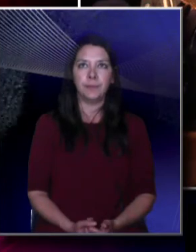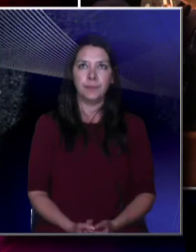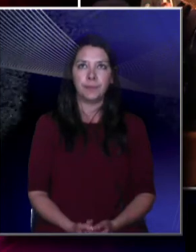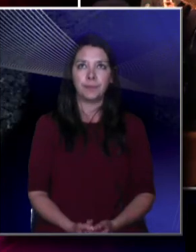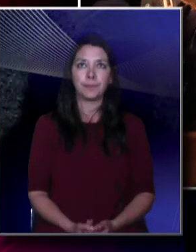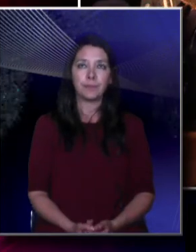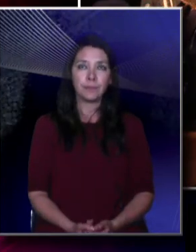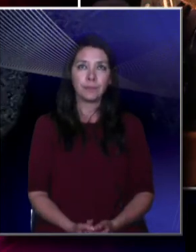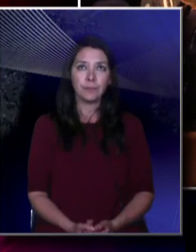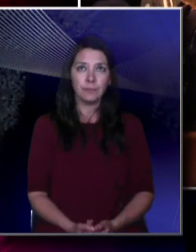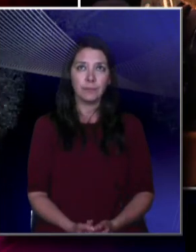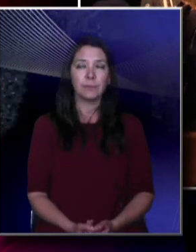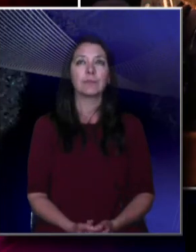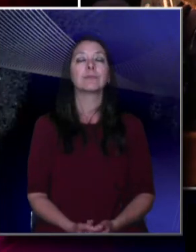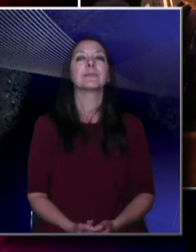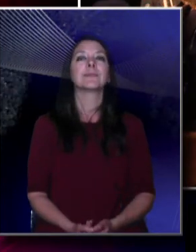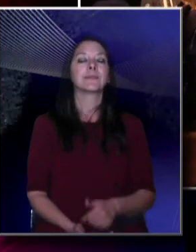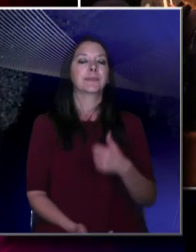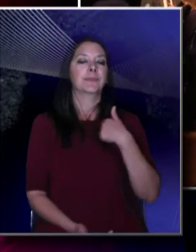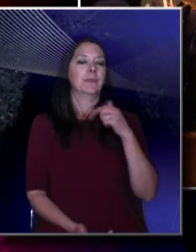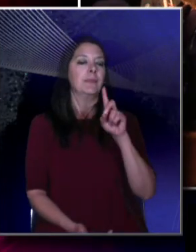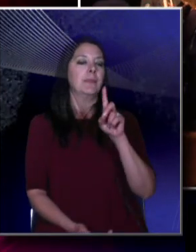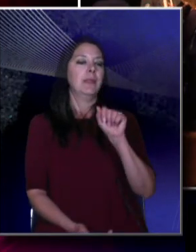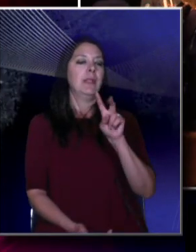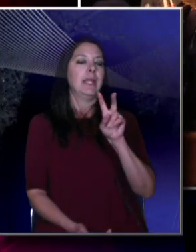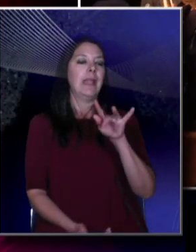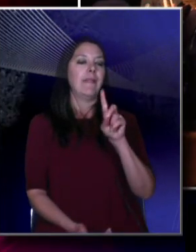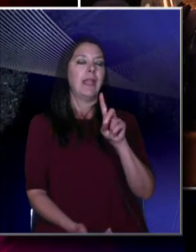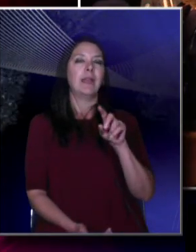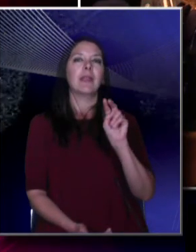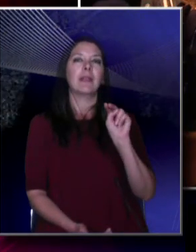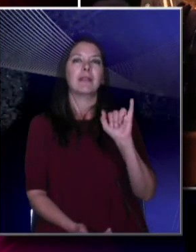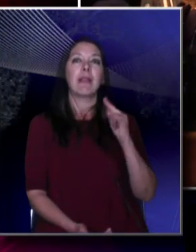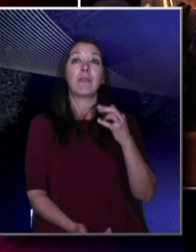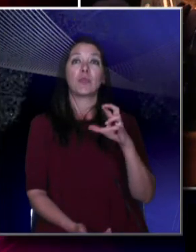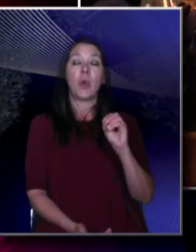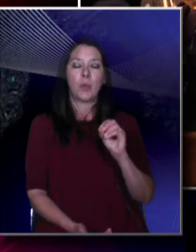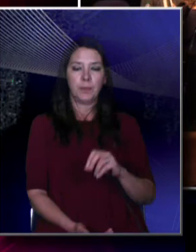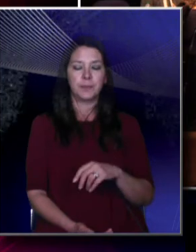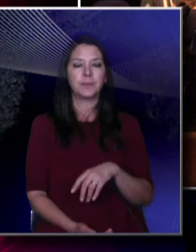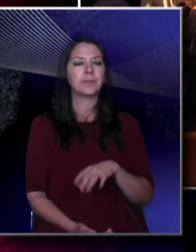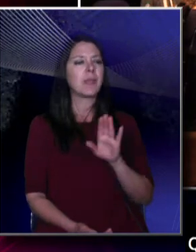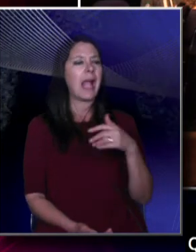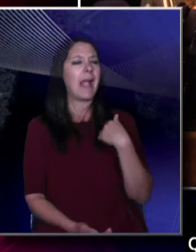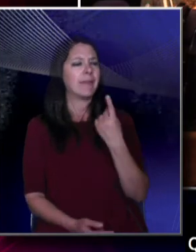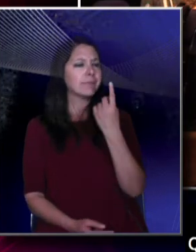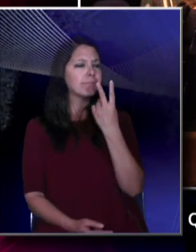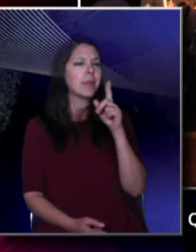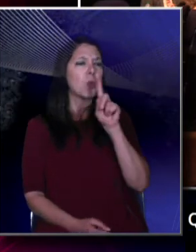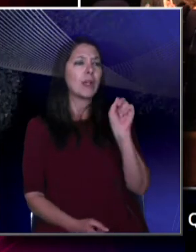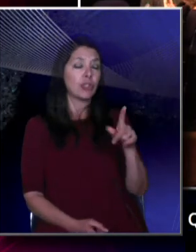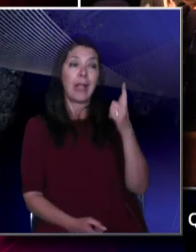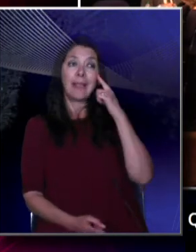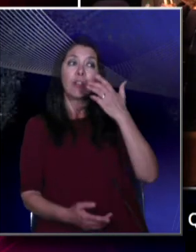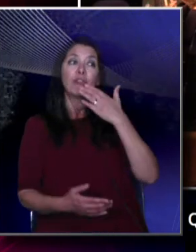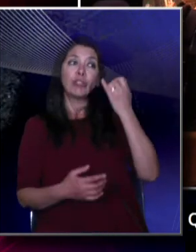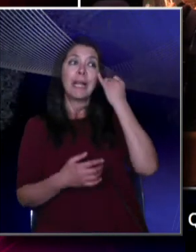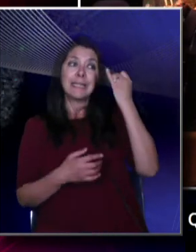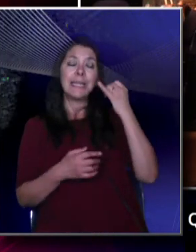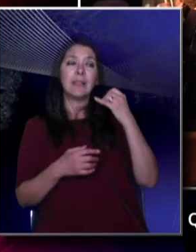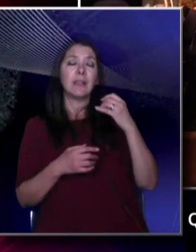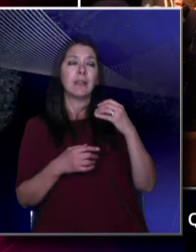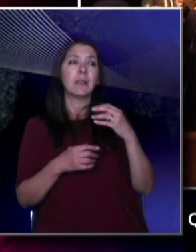Superintendent, this is David, Board Member Nigro. A couple questions. One, I mean, I think it's a good idea that we're